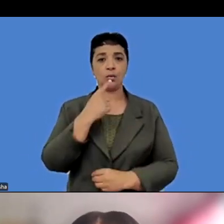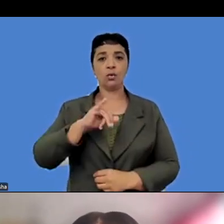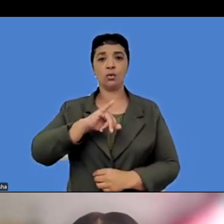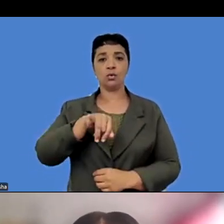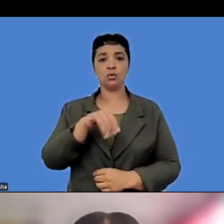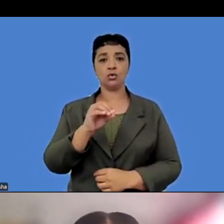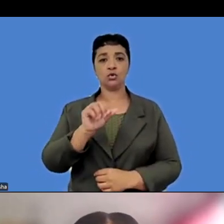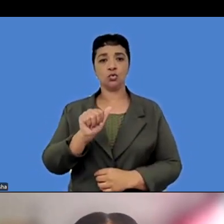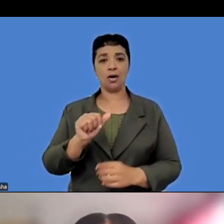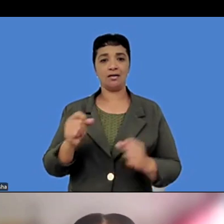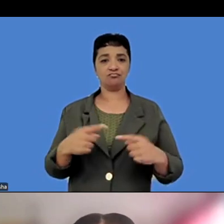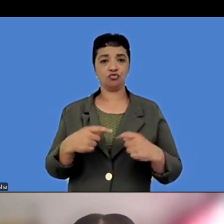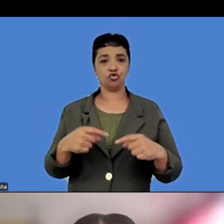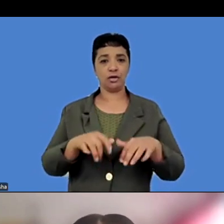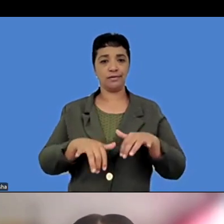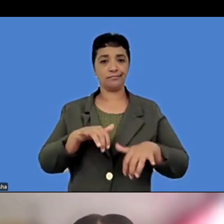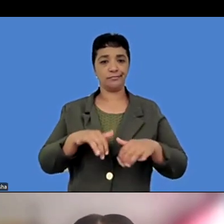the chat box.